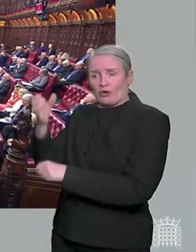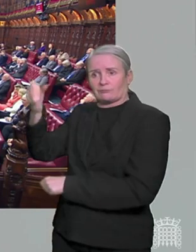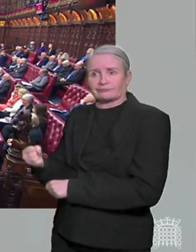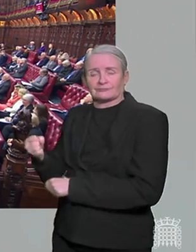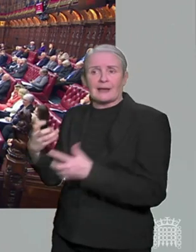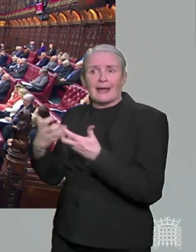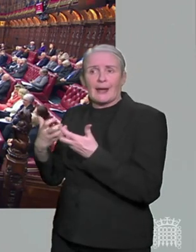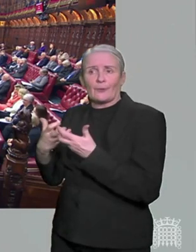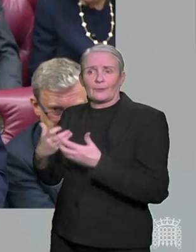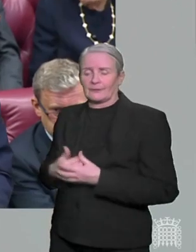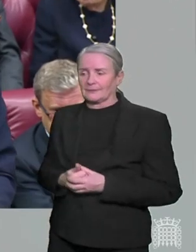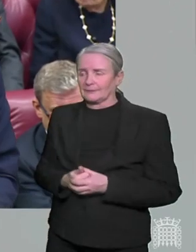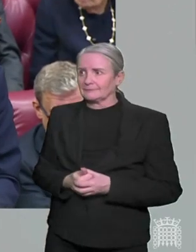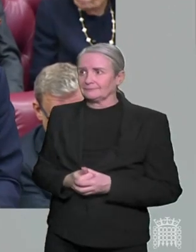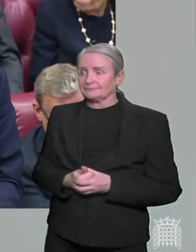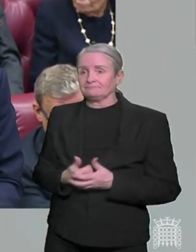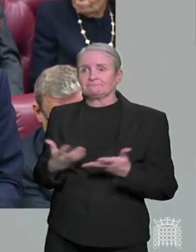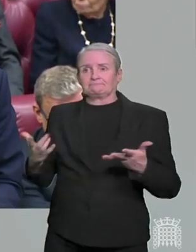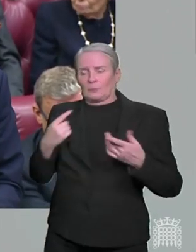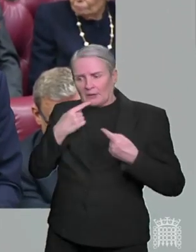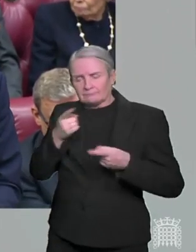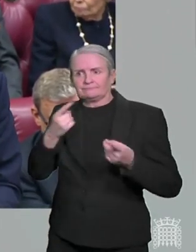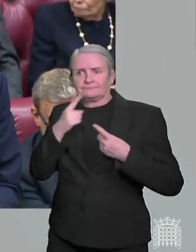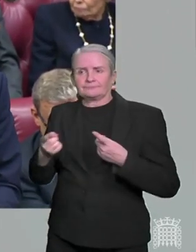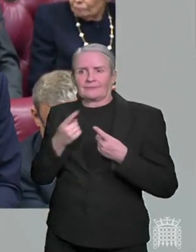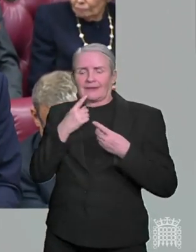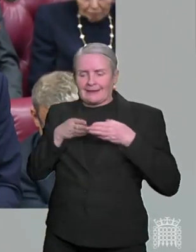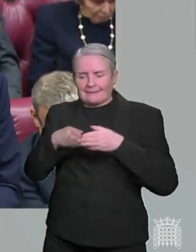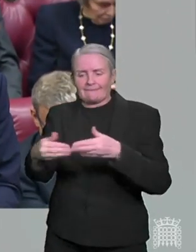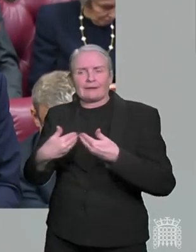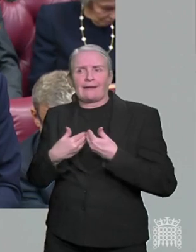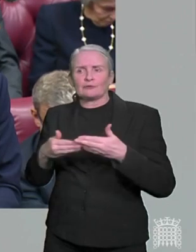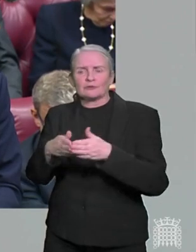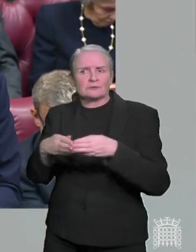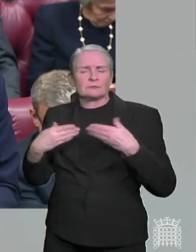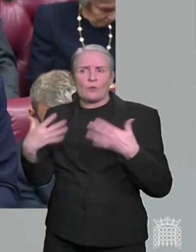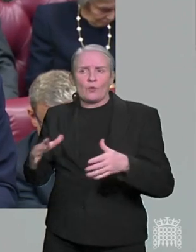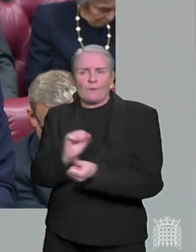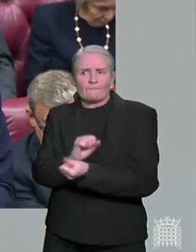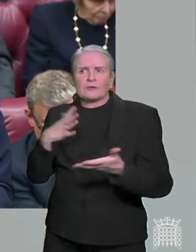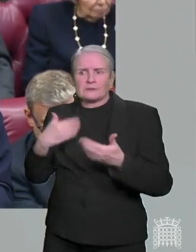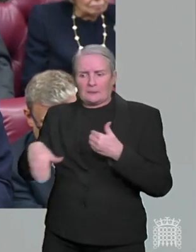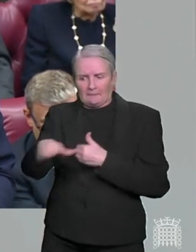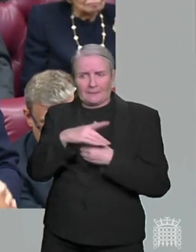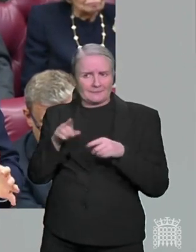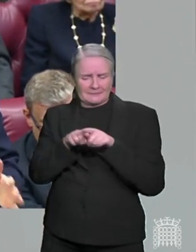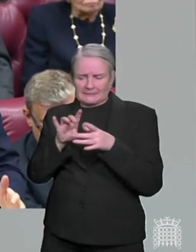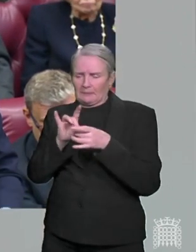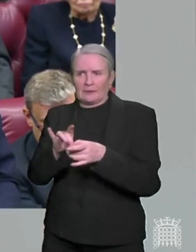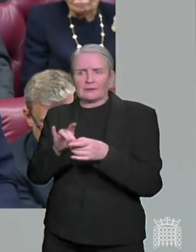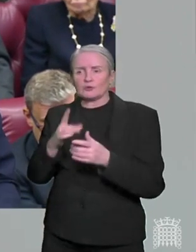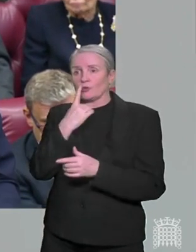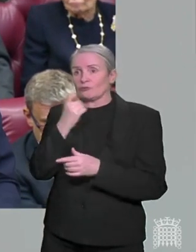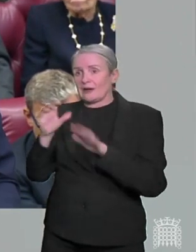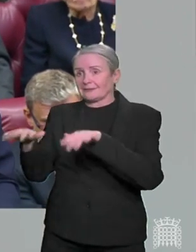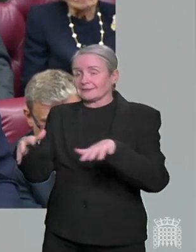is stressing the importance of the freedom of navigation. And that lies behind the action that we're taking in the Red Sea. And I'm going to be hopefully